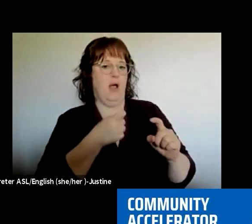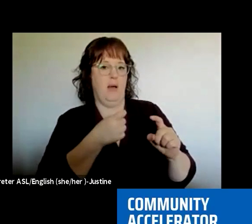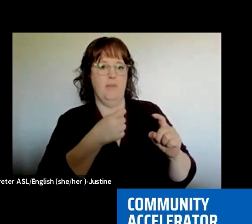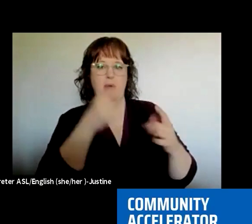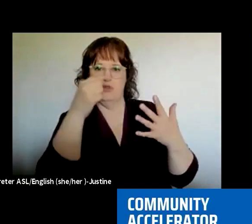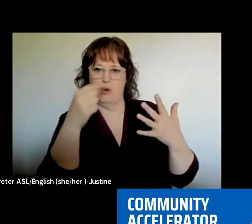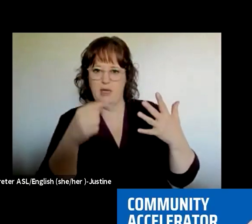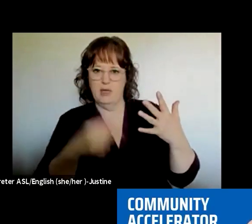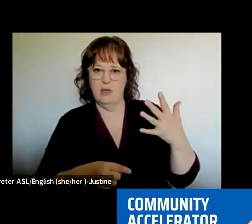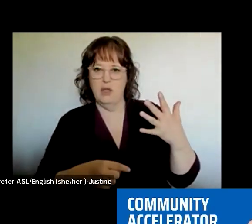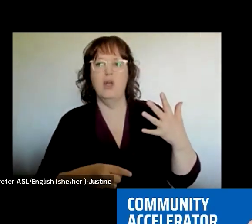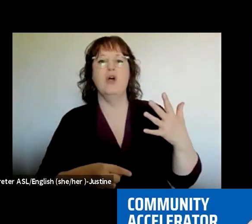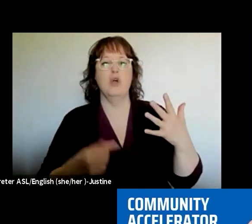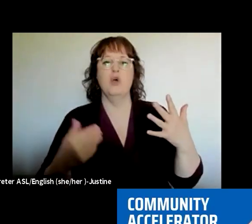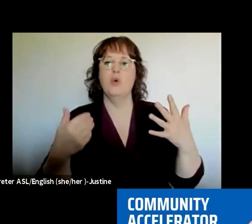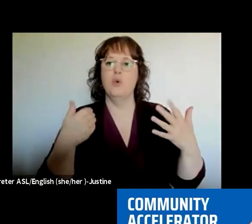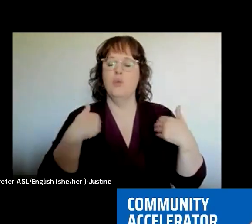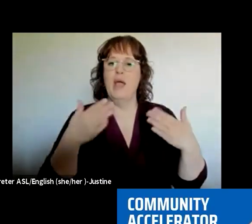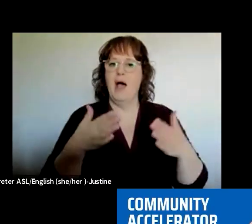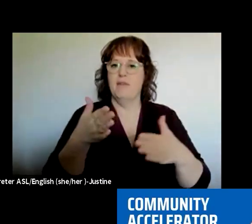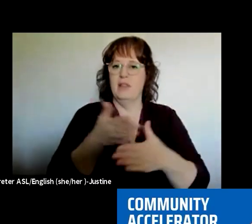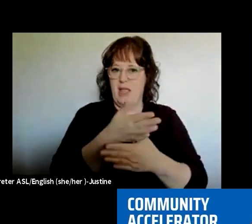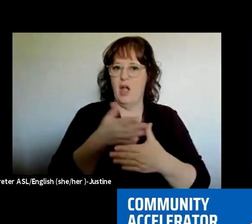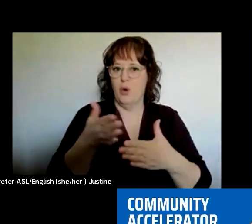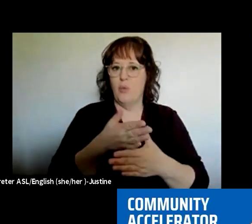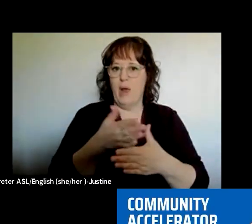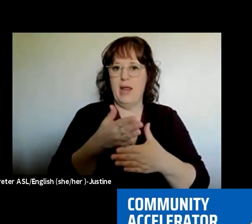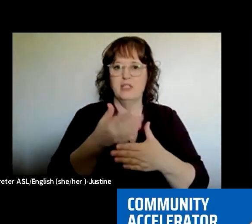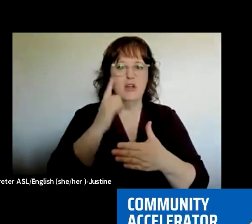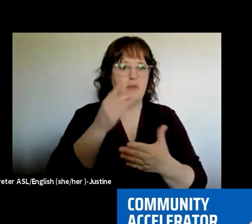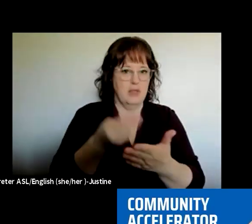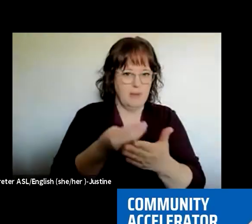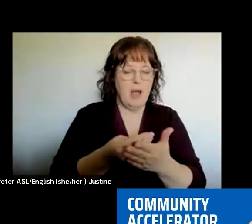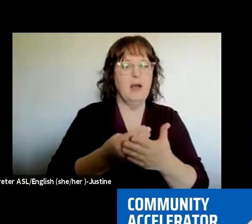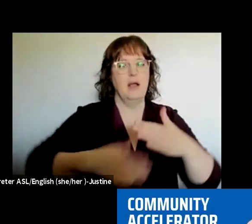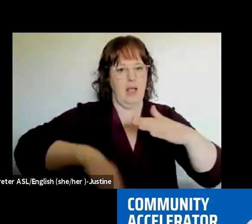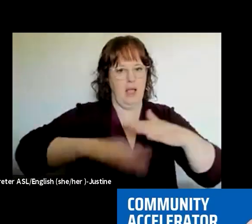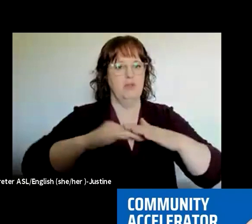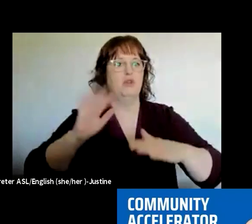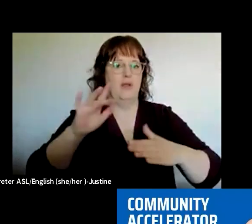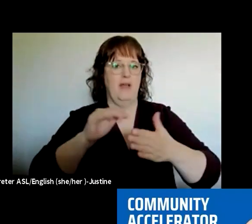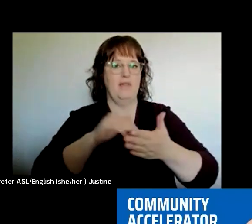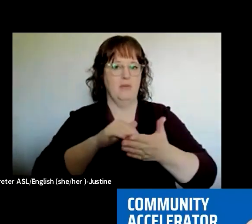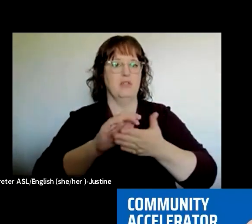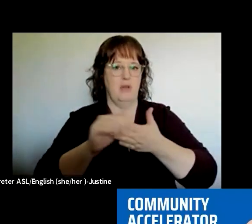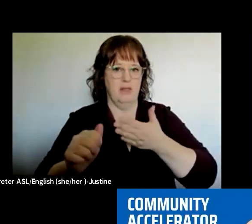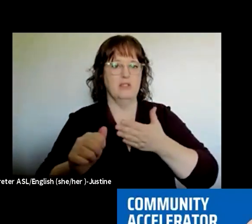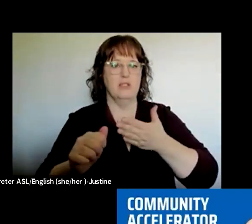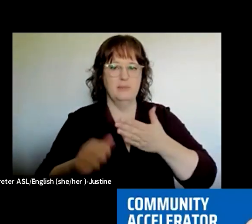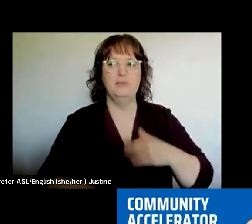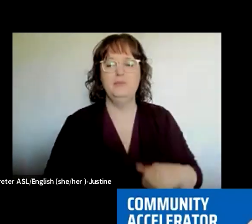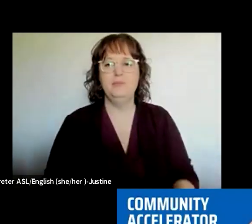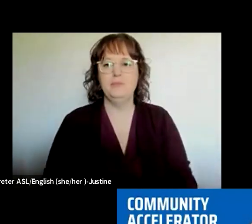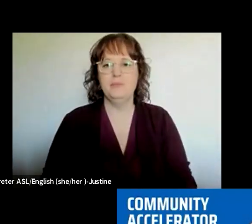$2,500 to $25,000, but all organizations will be eligible for up to the $25,000 maximum. Thanks,